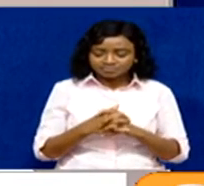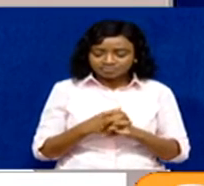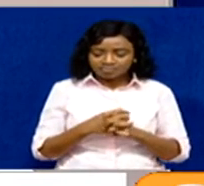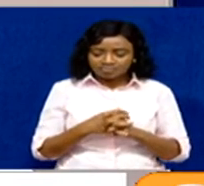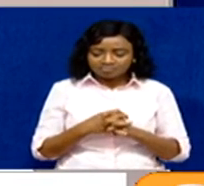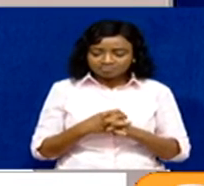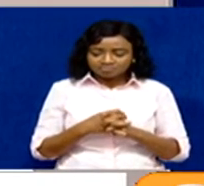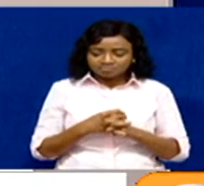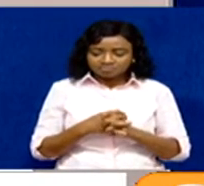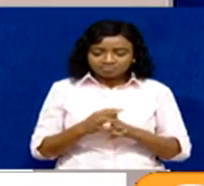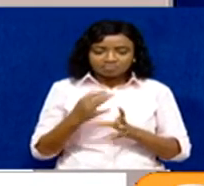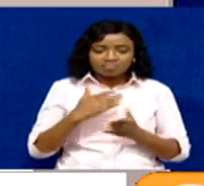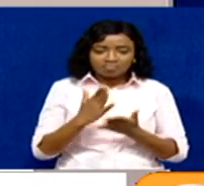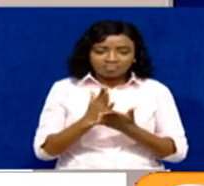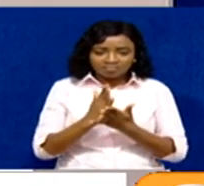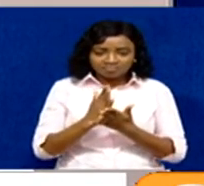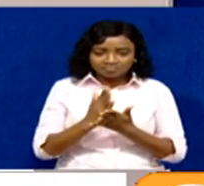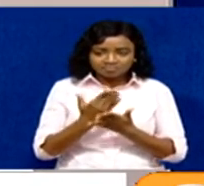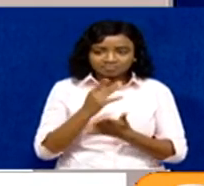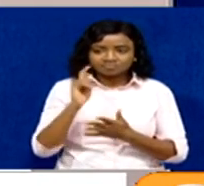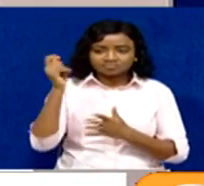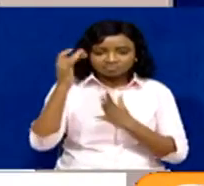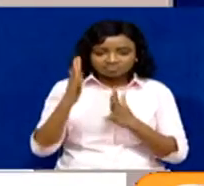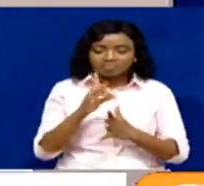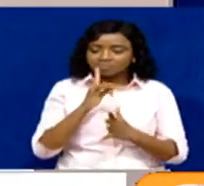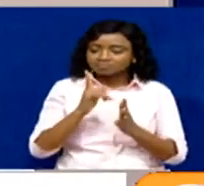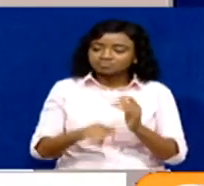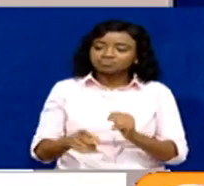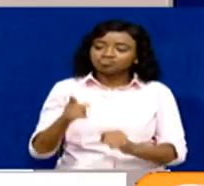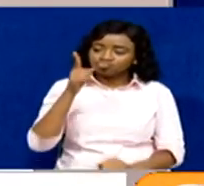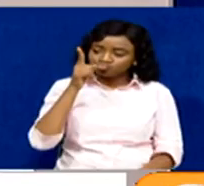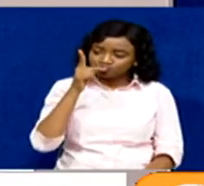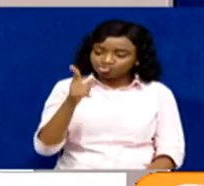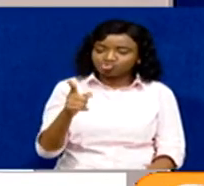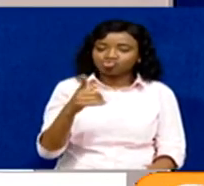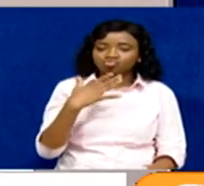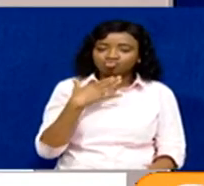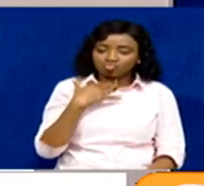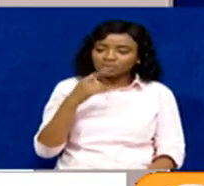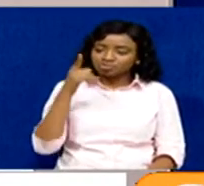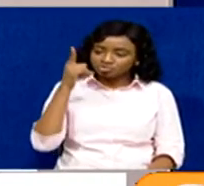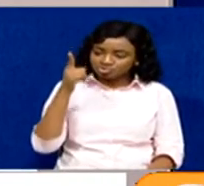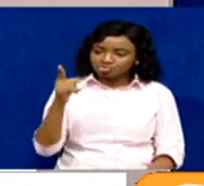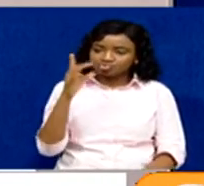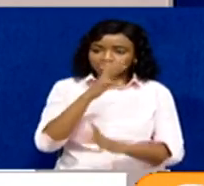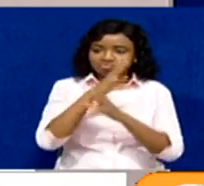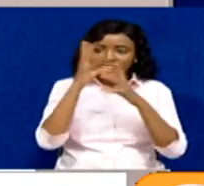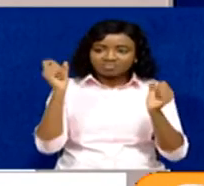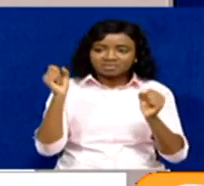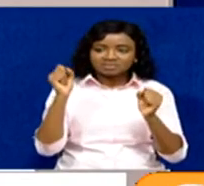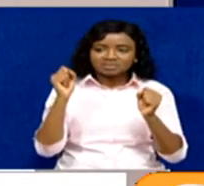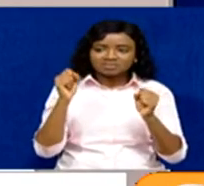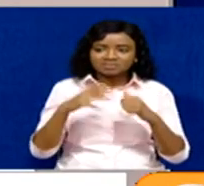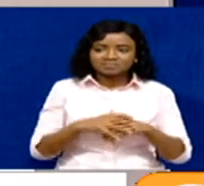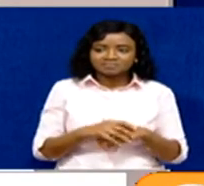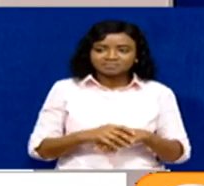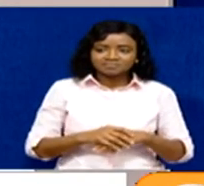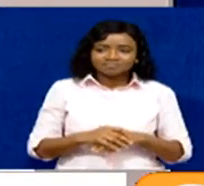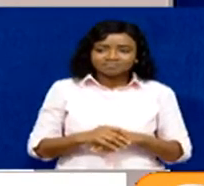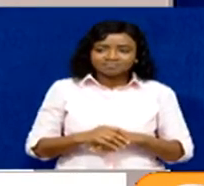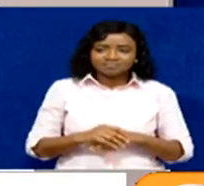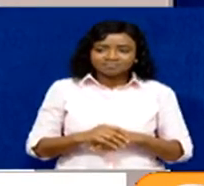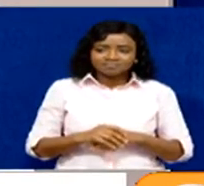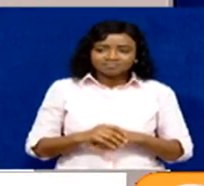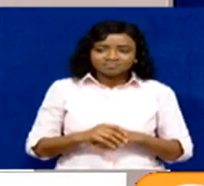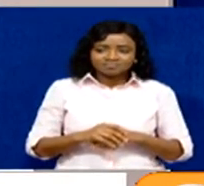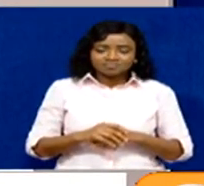some citizens saying, "Upende, usipende, we want to make you a president." Mm-hmm. And some of that was our